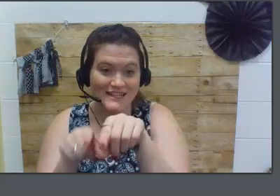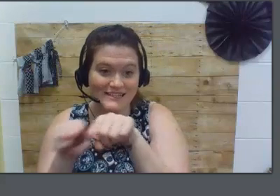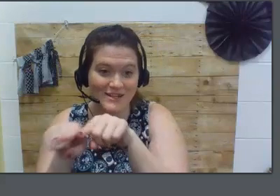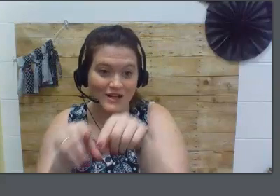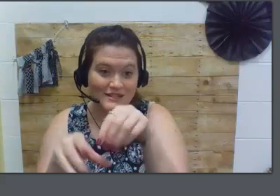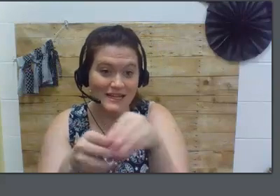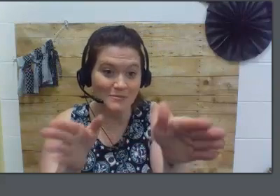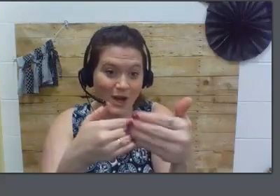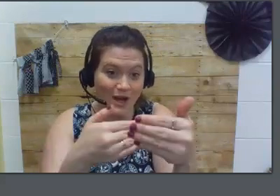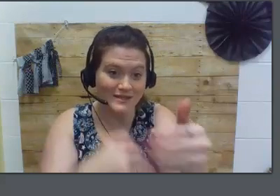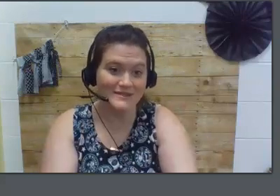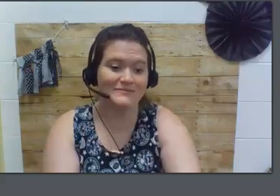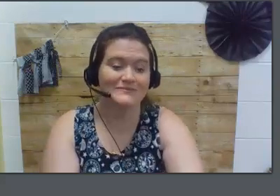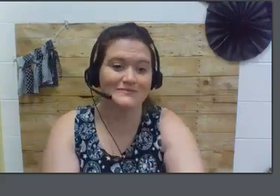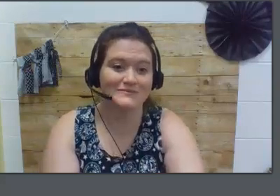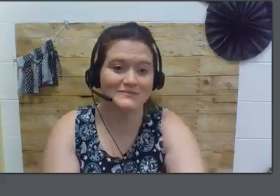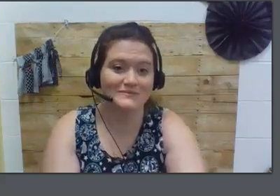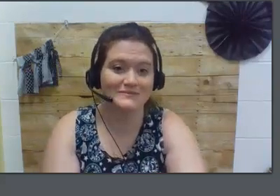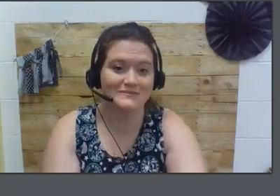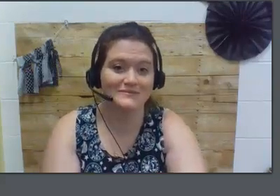fox in socks in box.